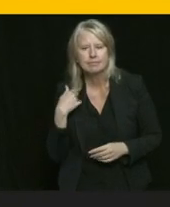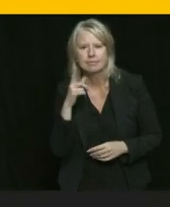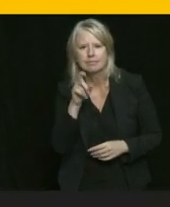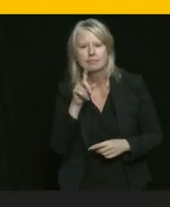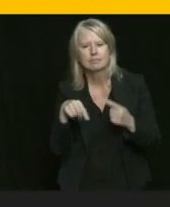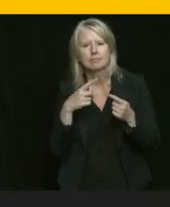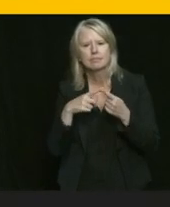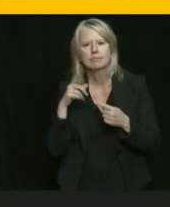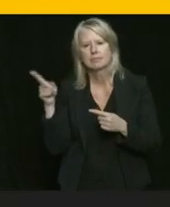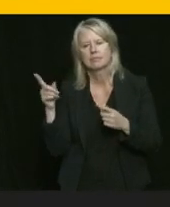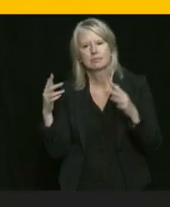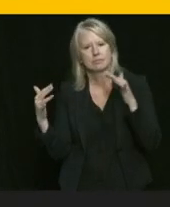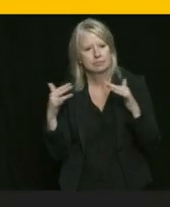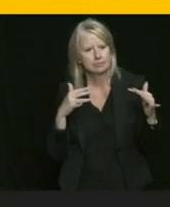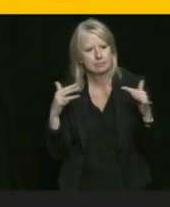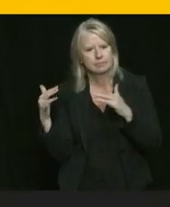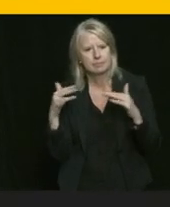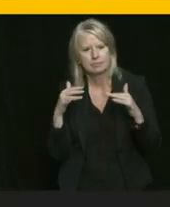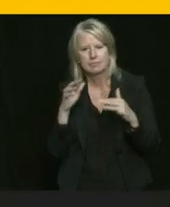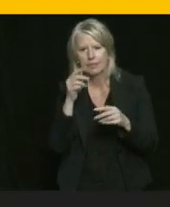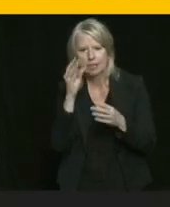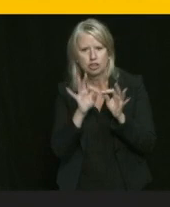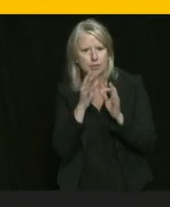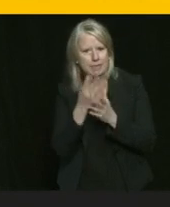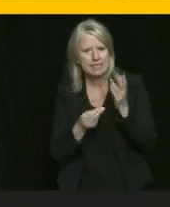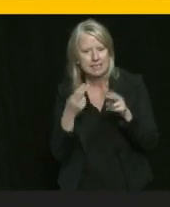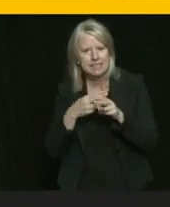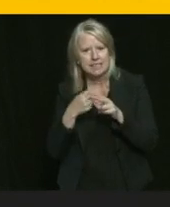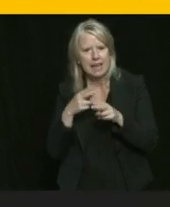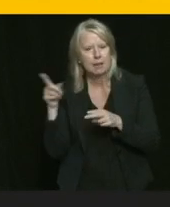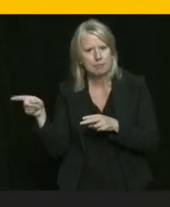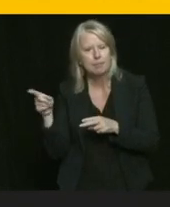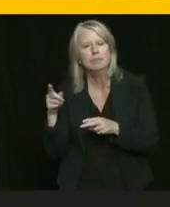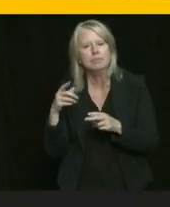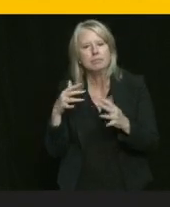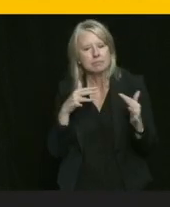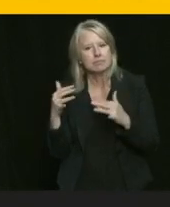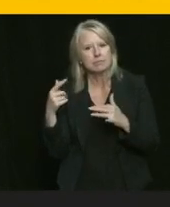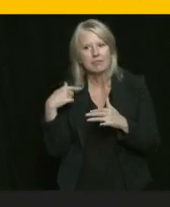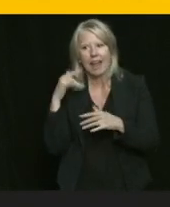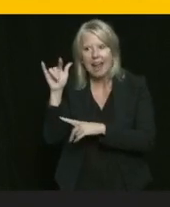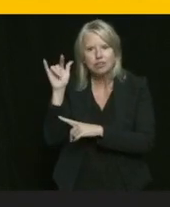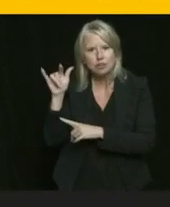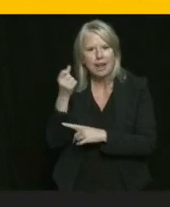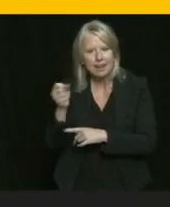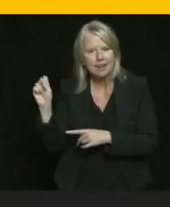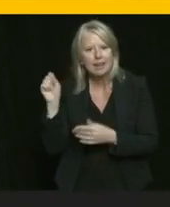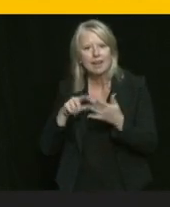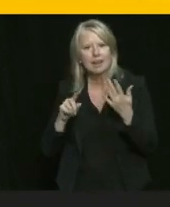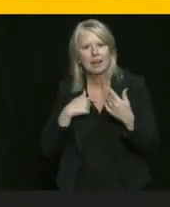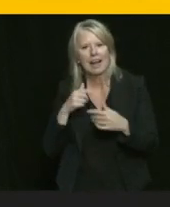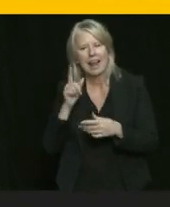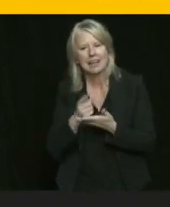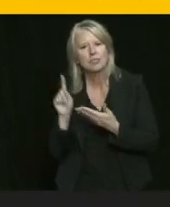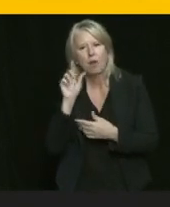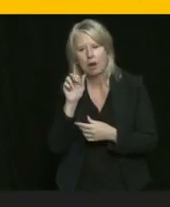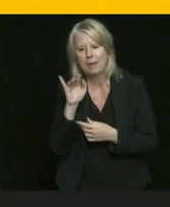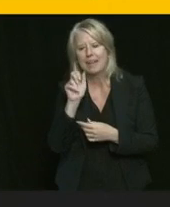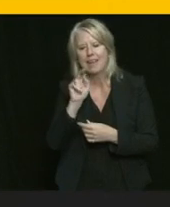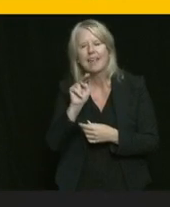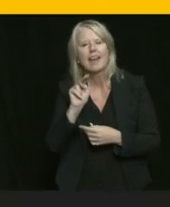in Nagorno-Karabakh, and the use of Canadian airstrike targeting gear. Last week, the Armenian Prime Minister took to Twitter